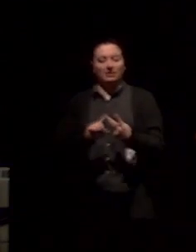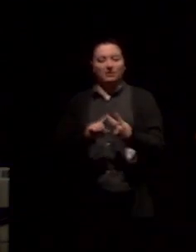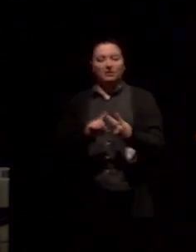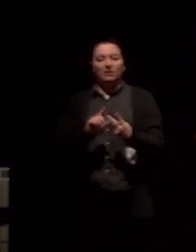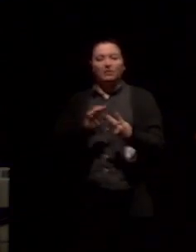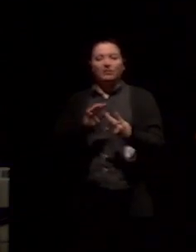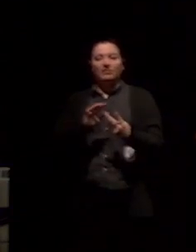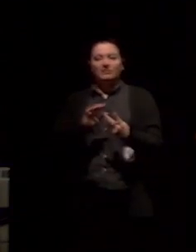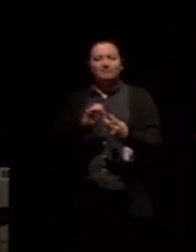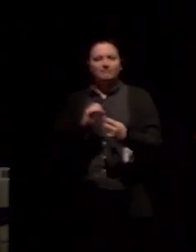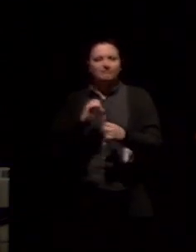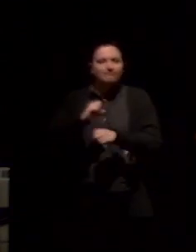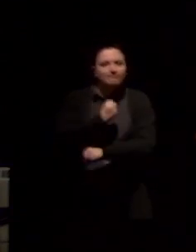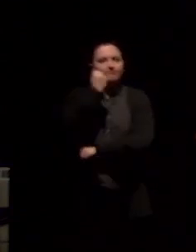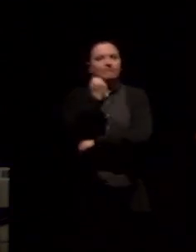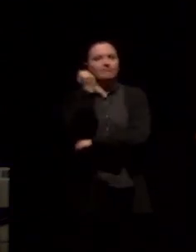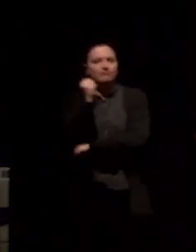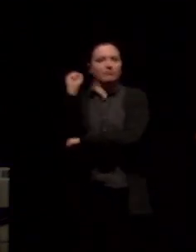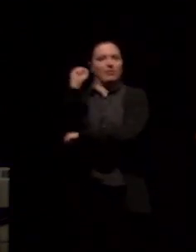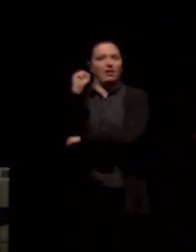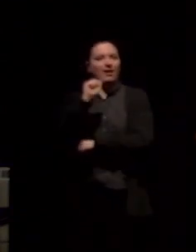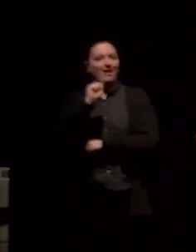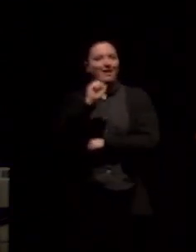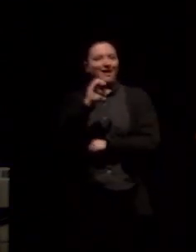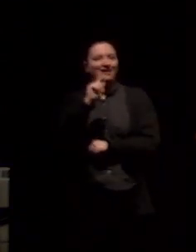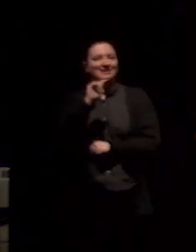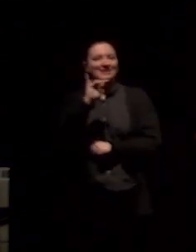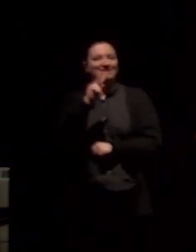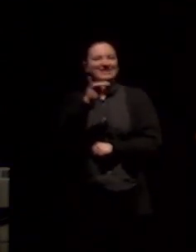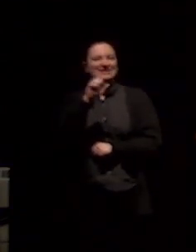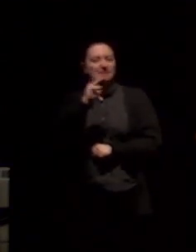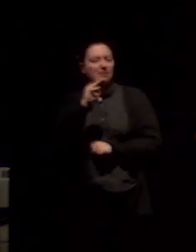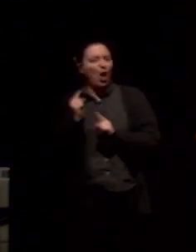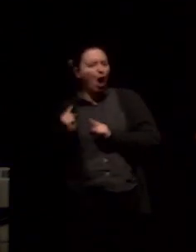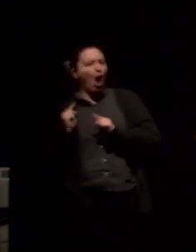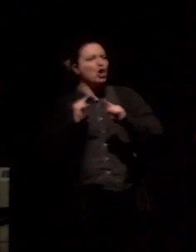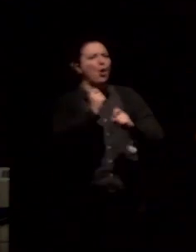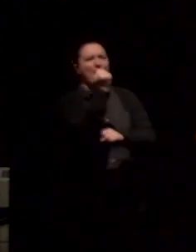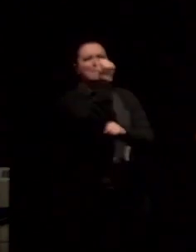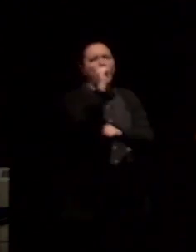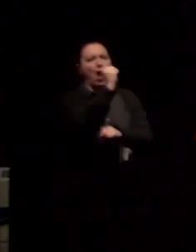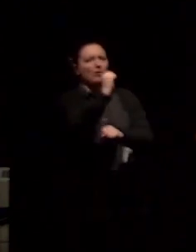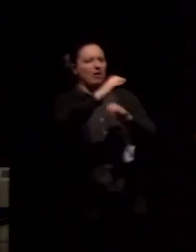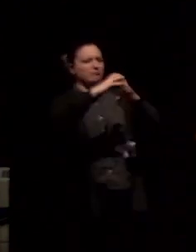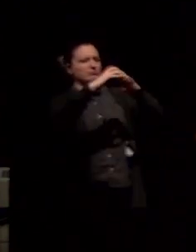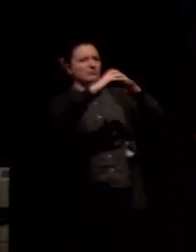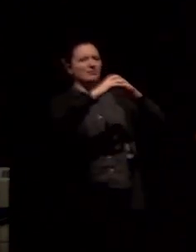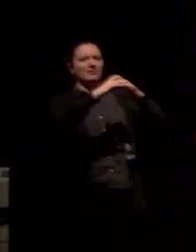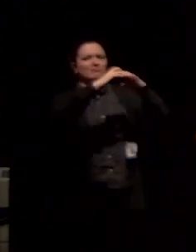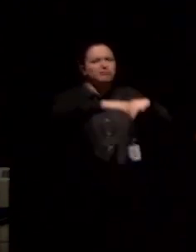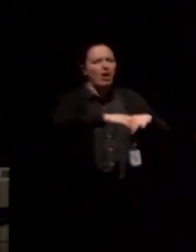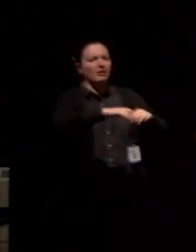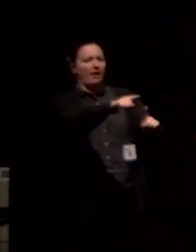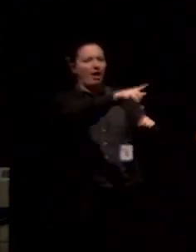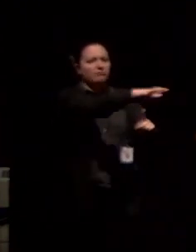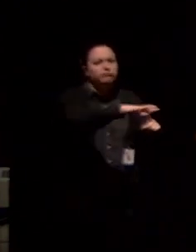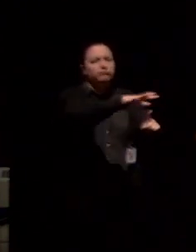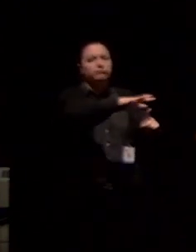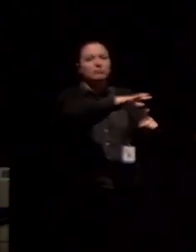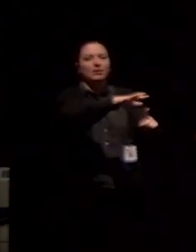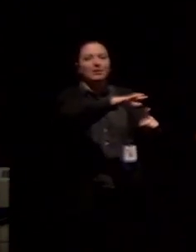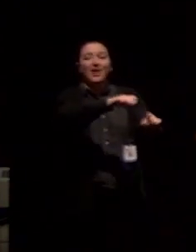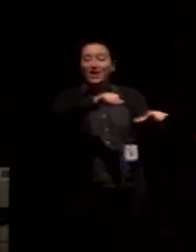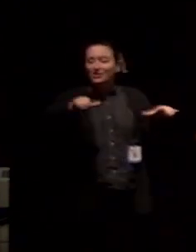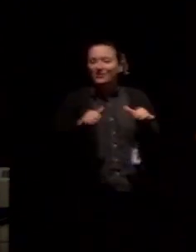FDA, shutting down corporations, and not just doing that, but doing that with creativity and flair